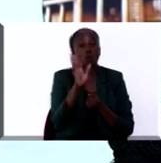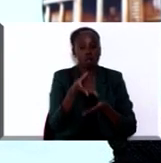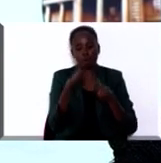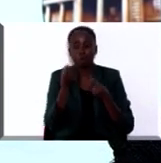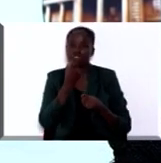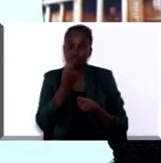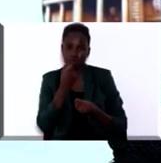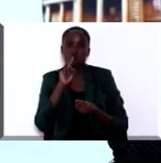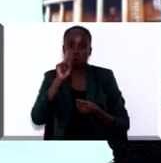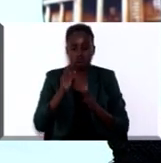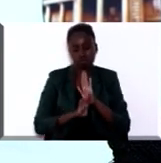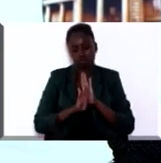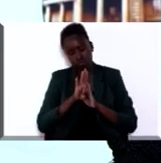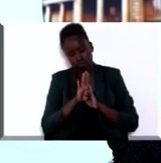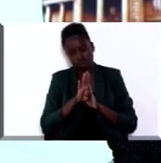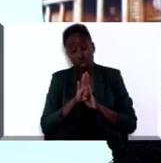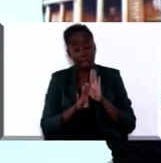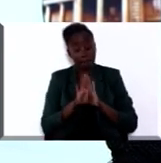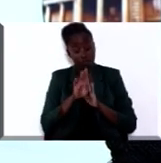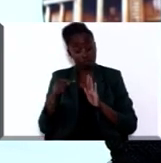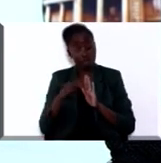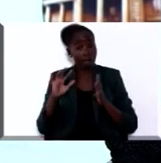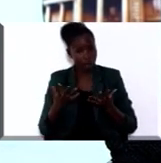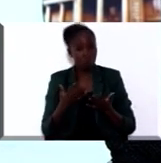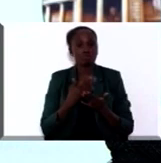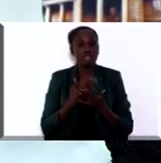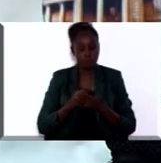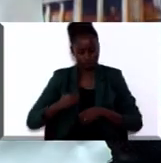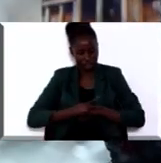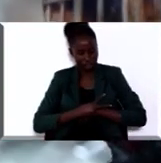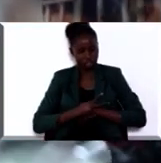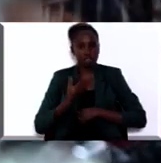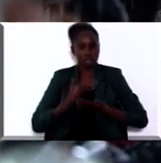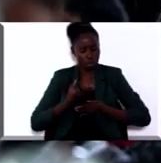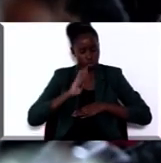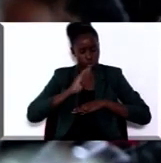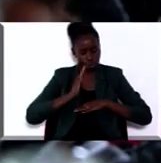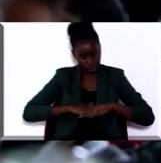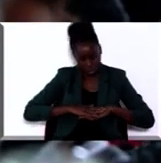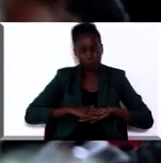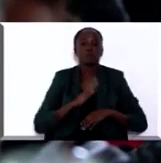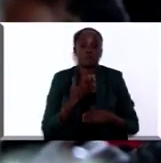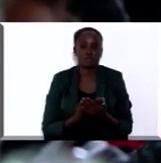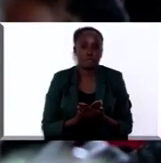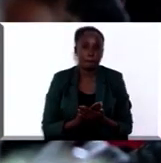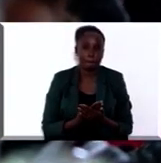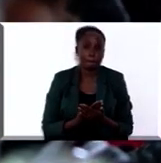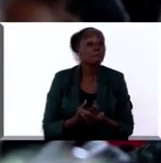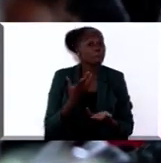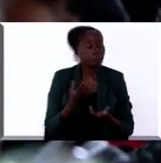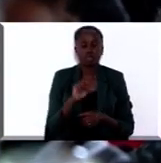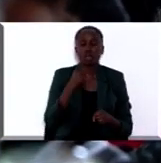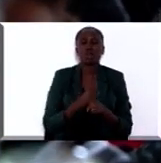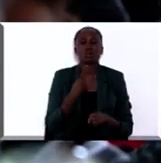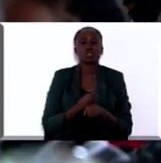treatment improve to a point where the virus can no longer be detected. So where is Gauteng